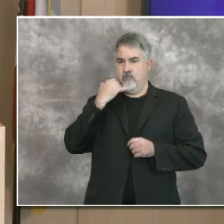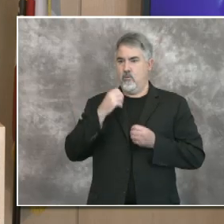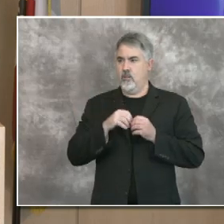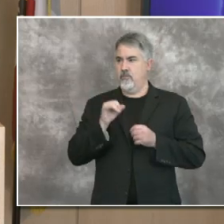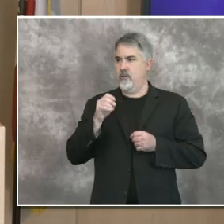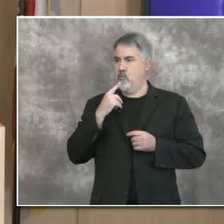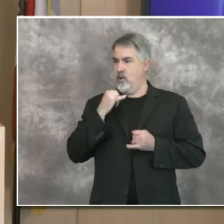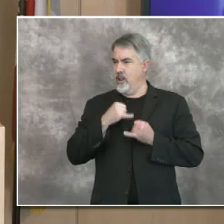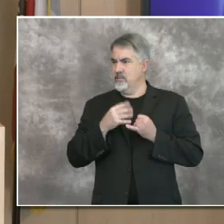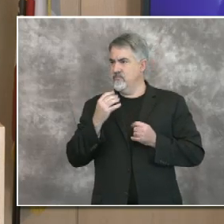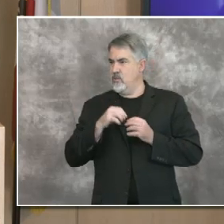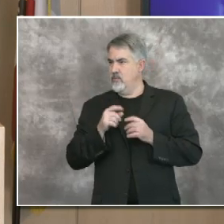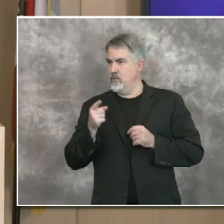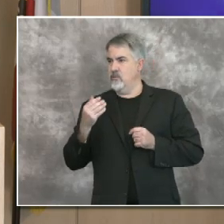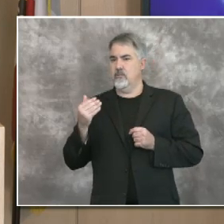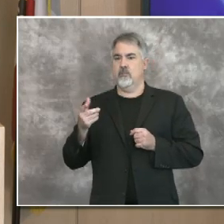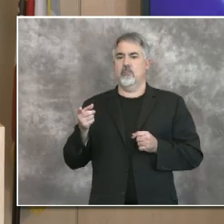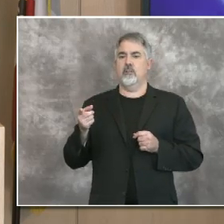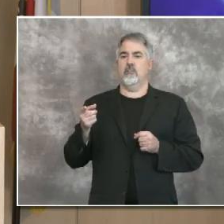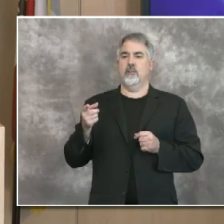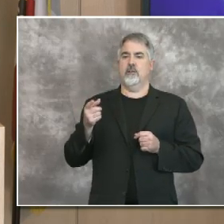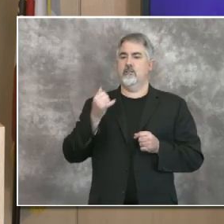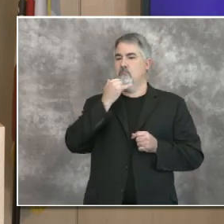That was in error. Okay.